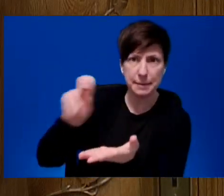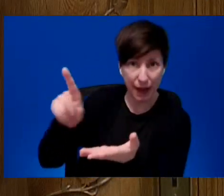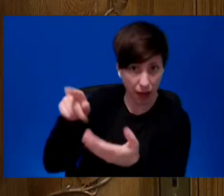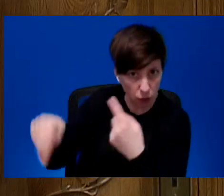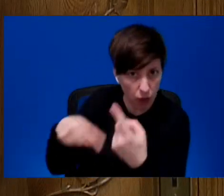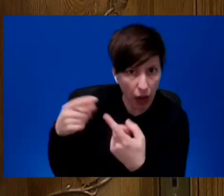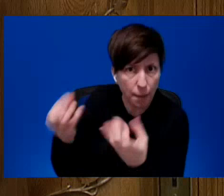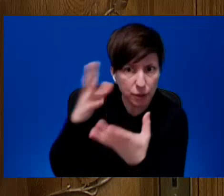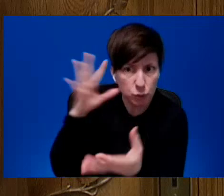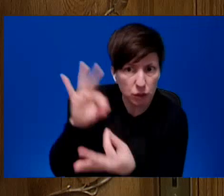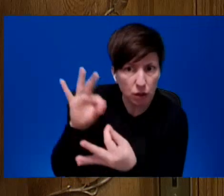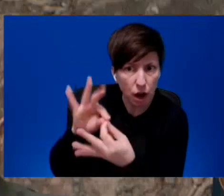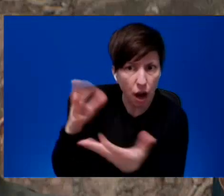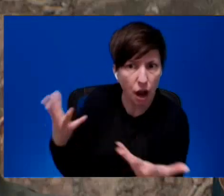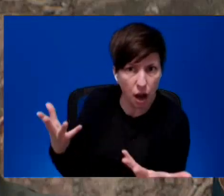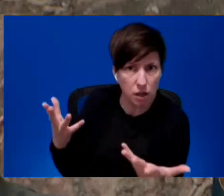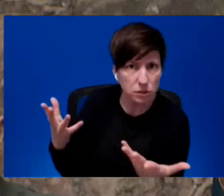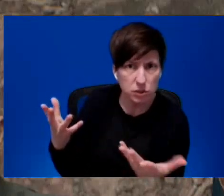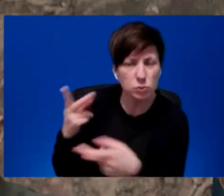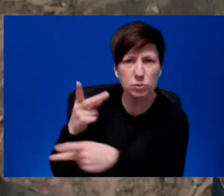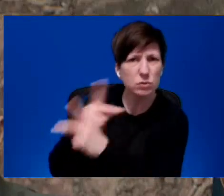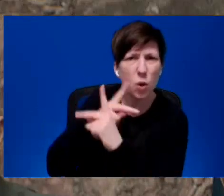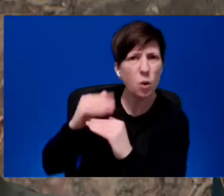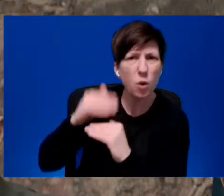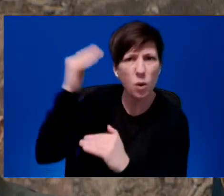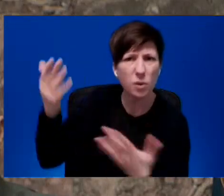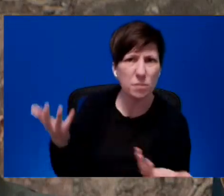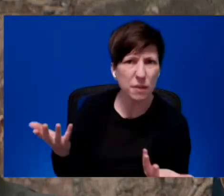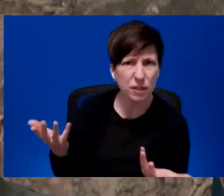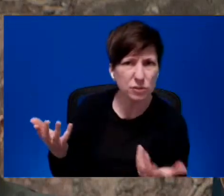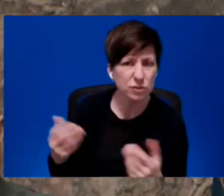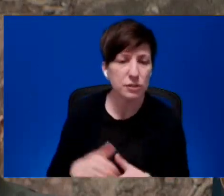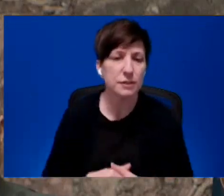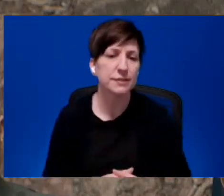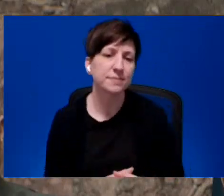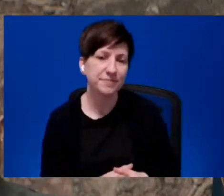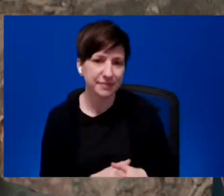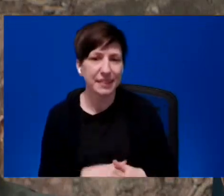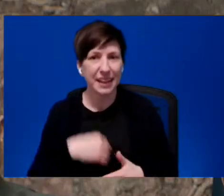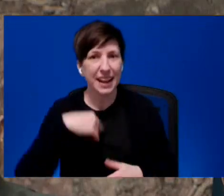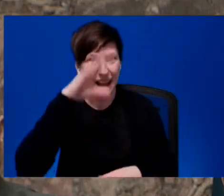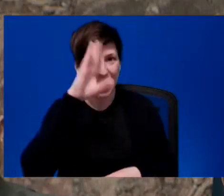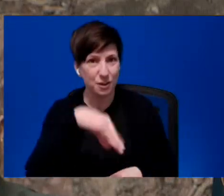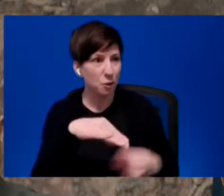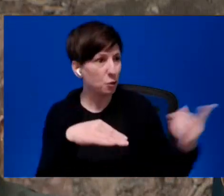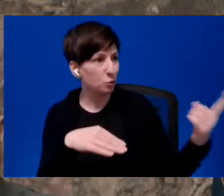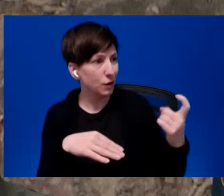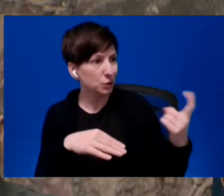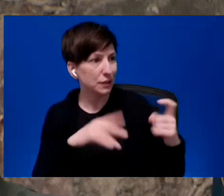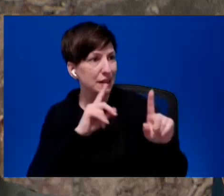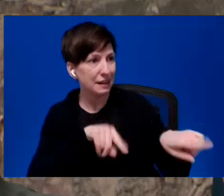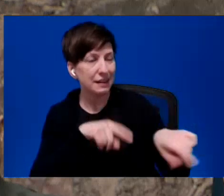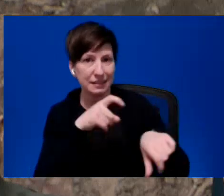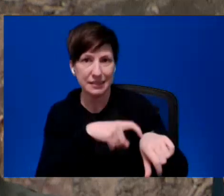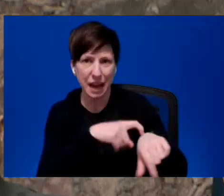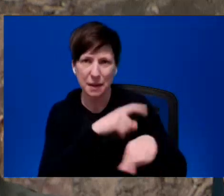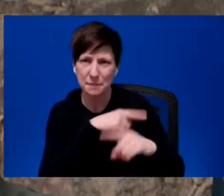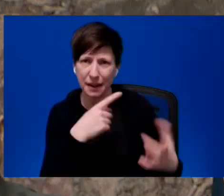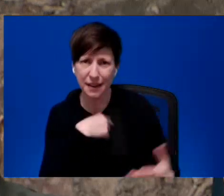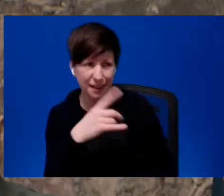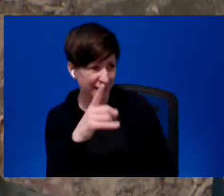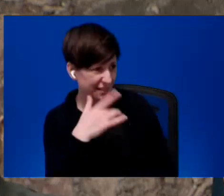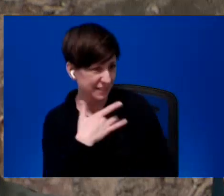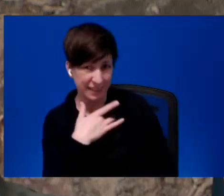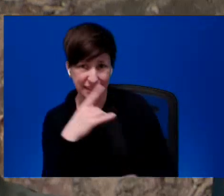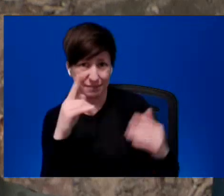Minister. Mr. Speaker, it just makes me want to, I know this is question period, it makes me want to ask the question, what would the member opposites